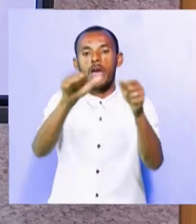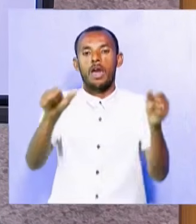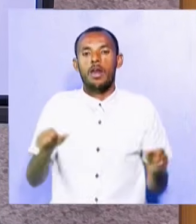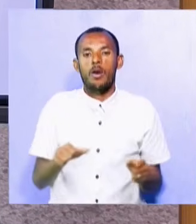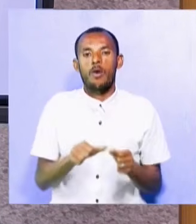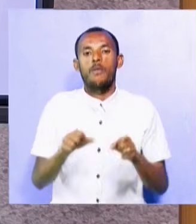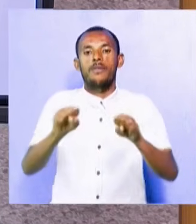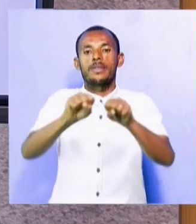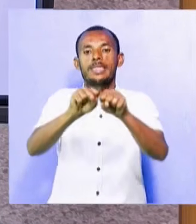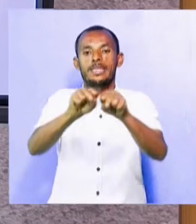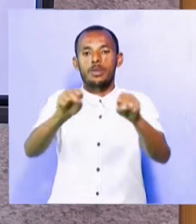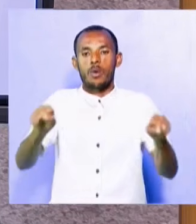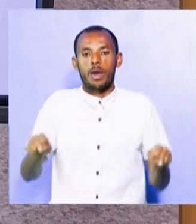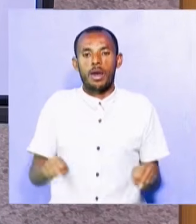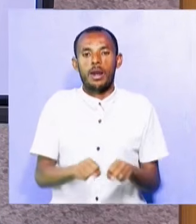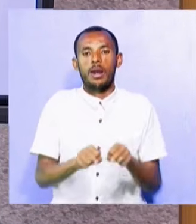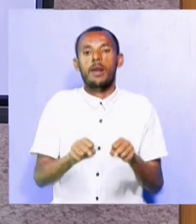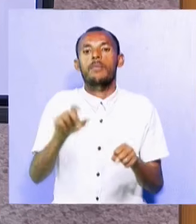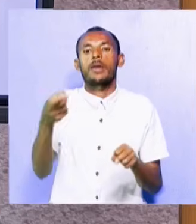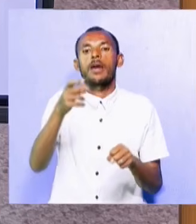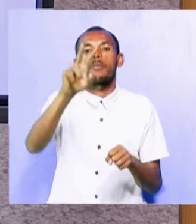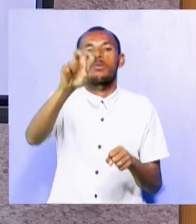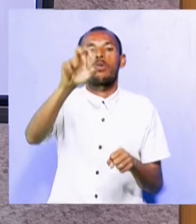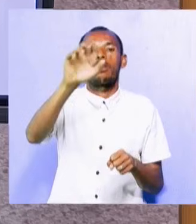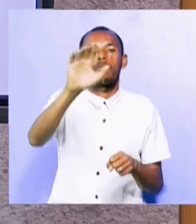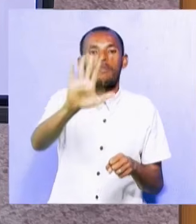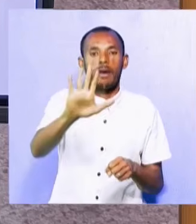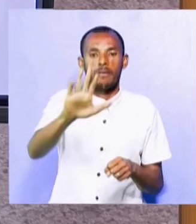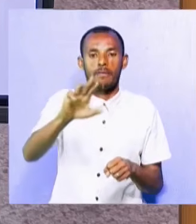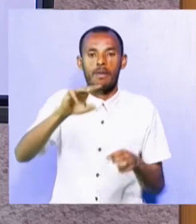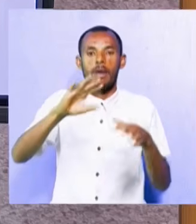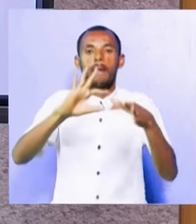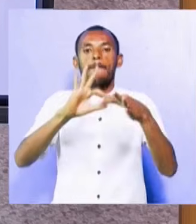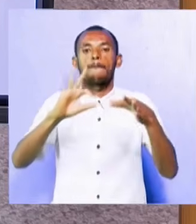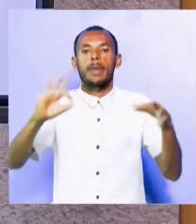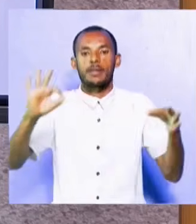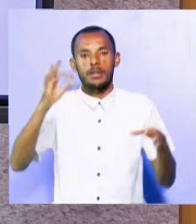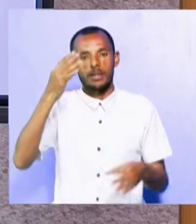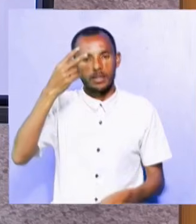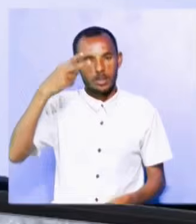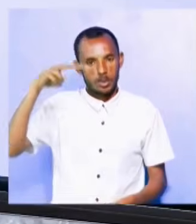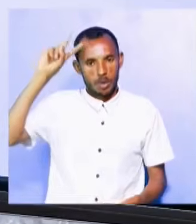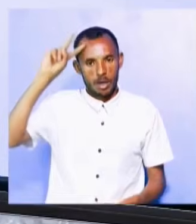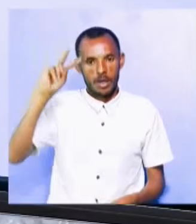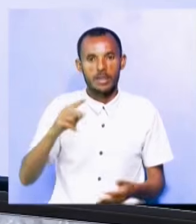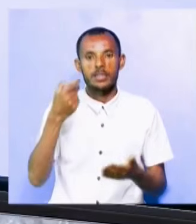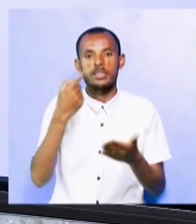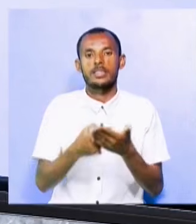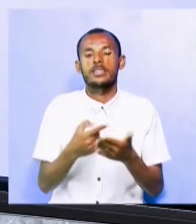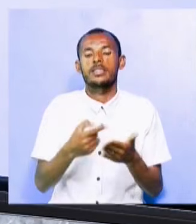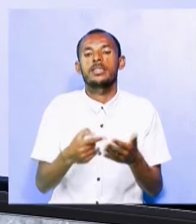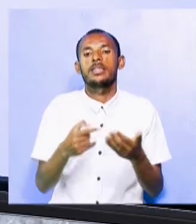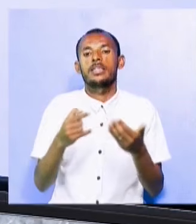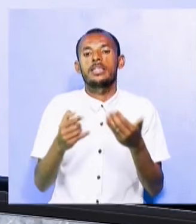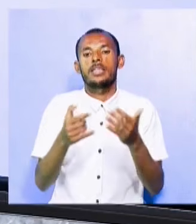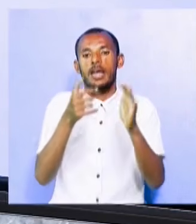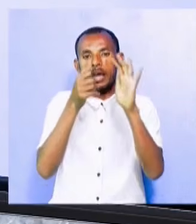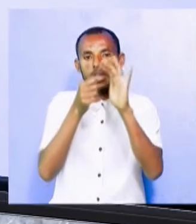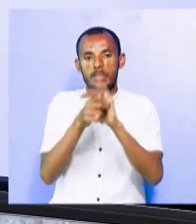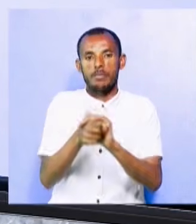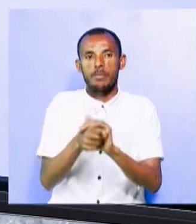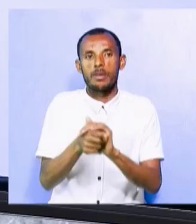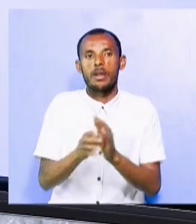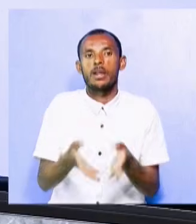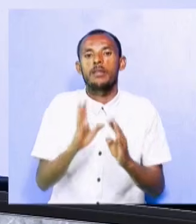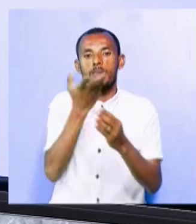the square becomes 25 meter square for this specific example. So let me